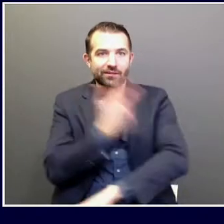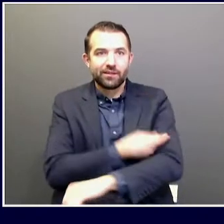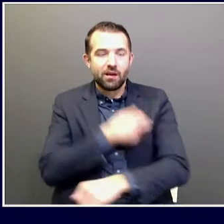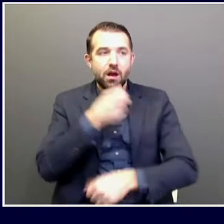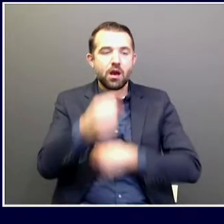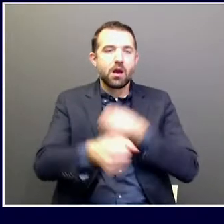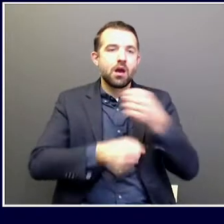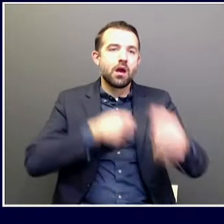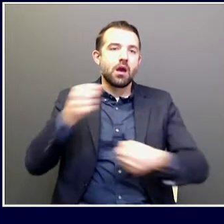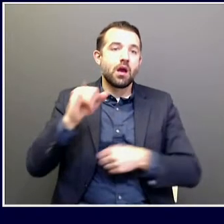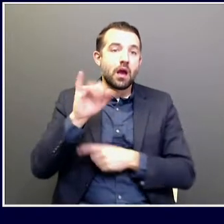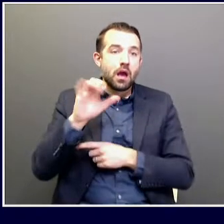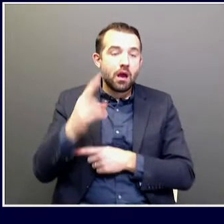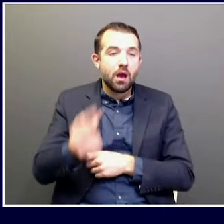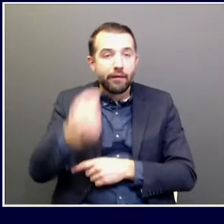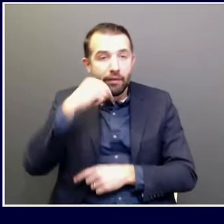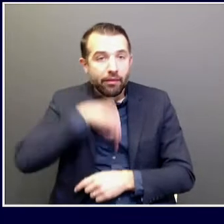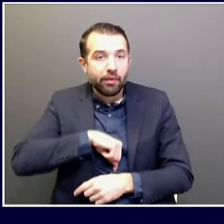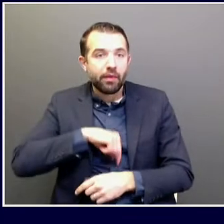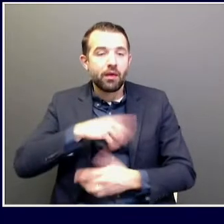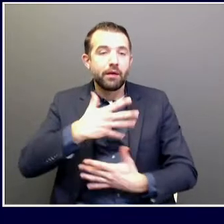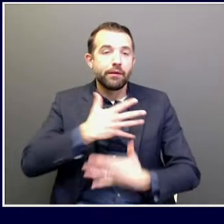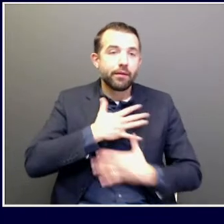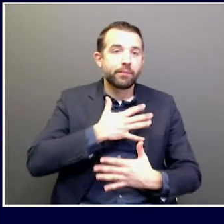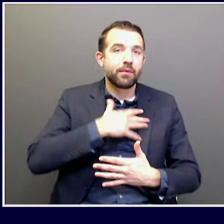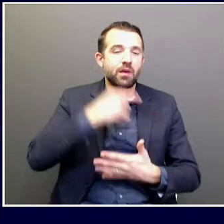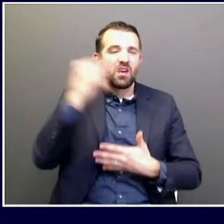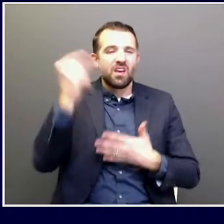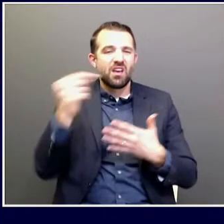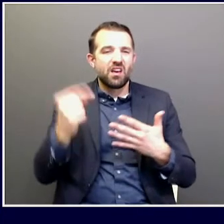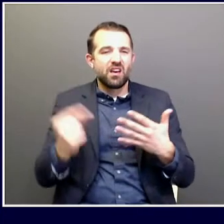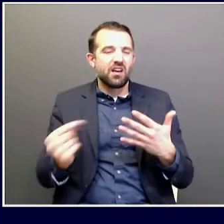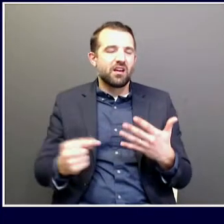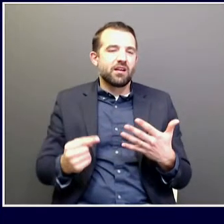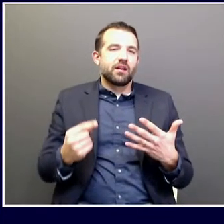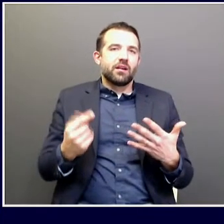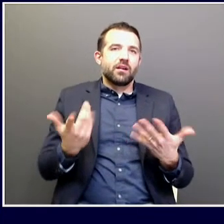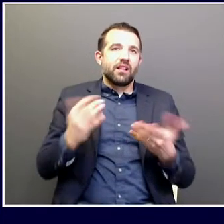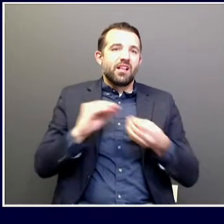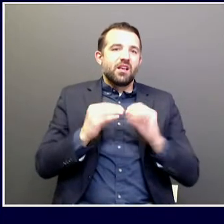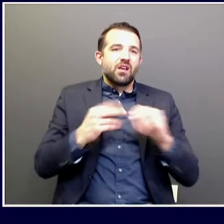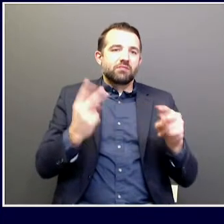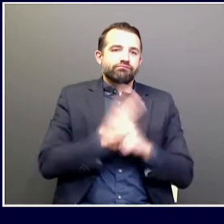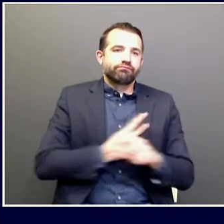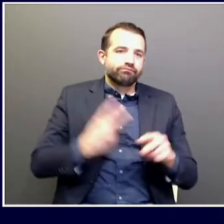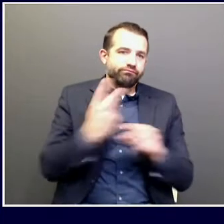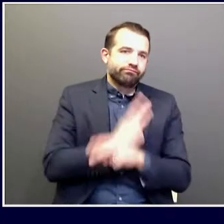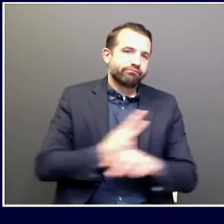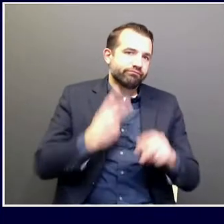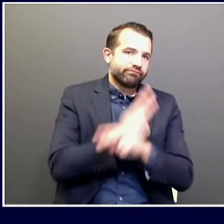ventilators, the numbers have not leveled off. They have not gone down. They're just going up.